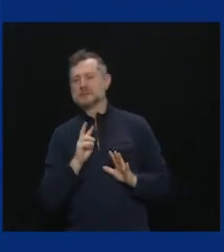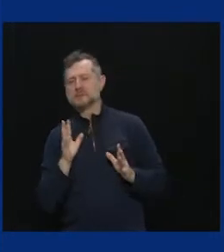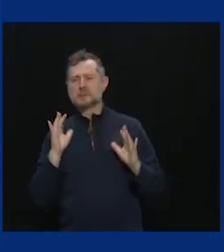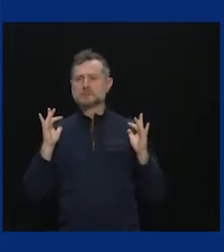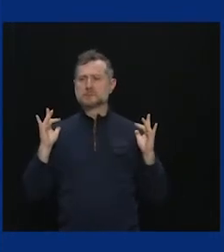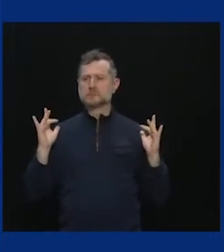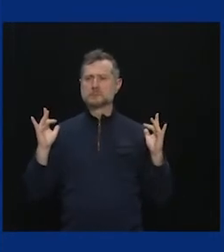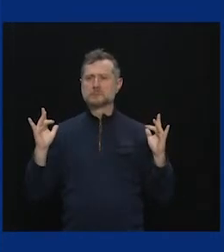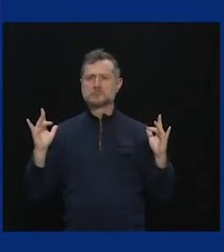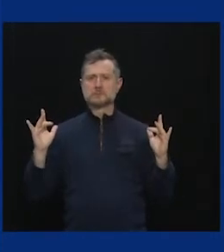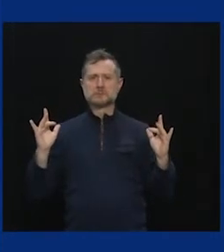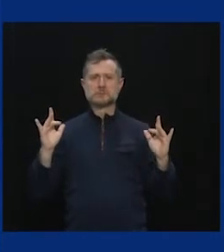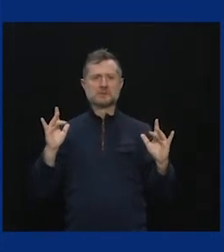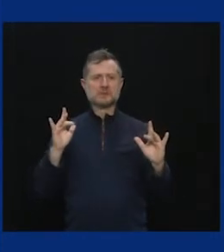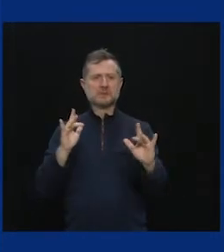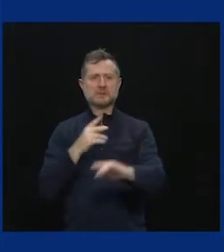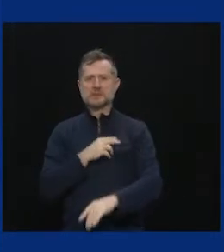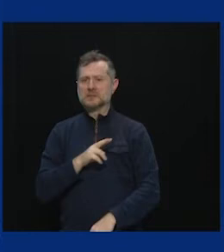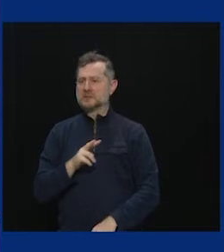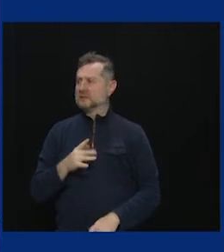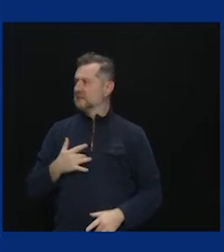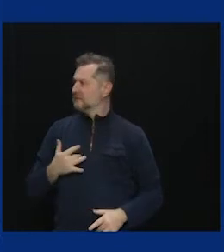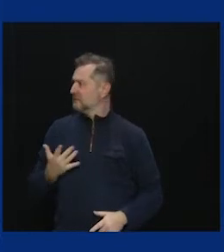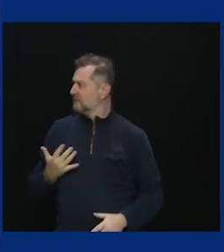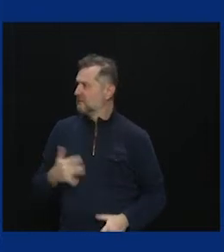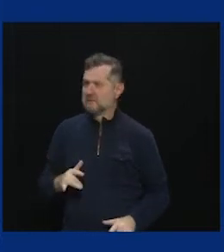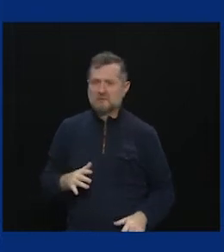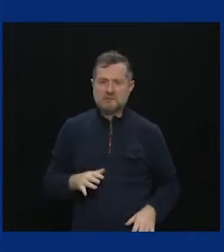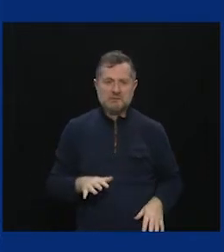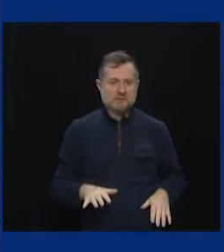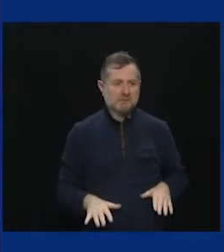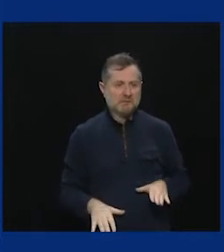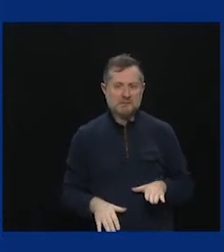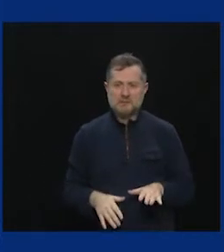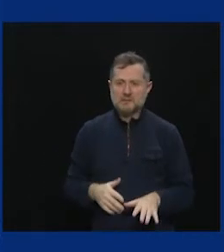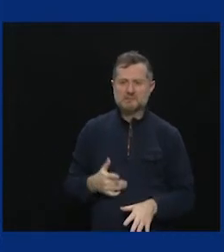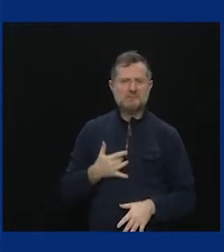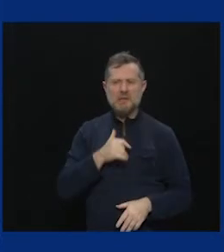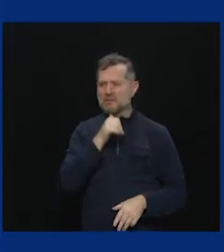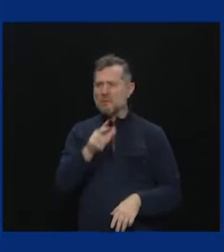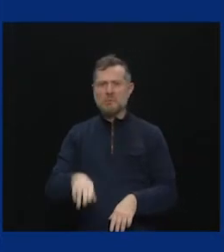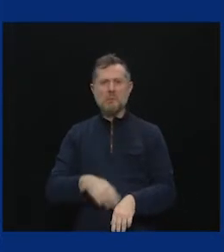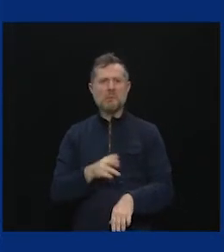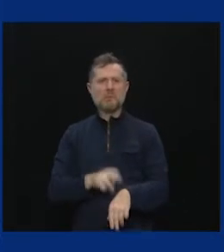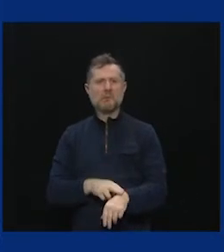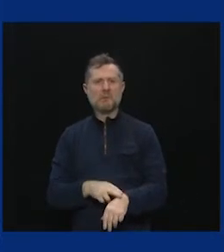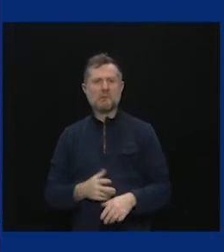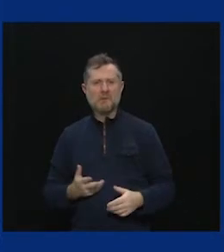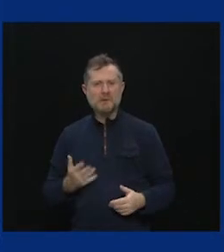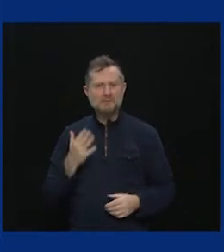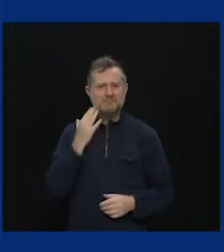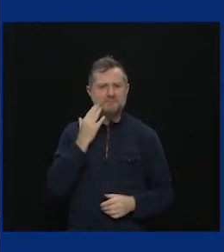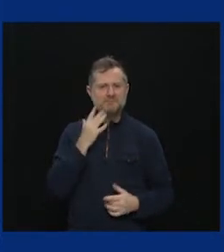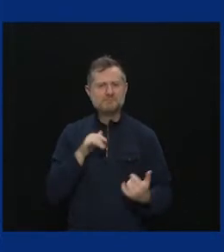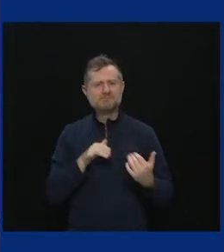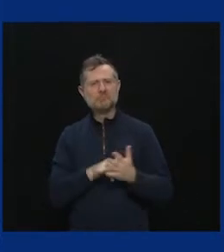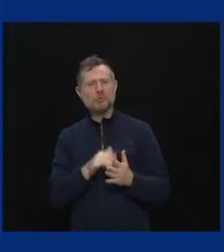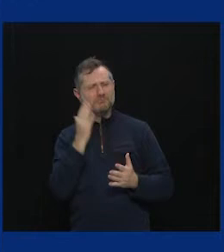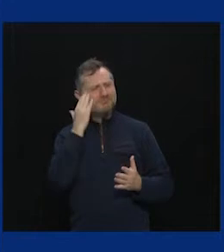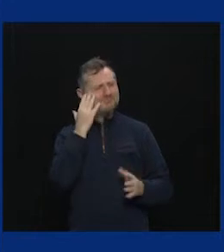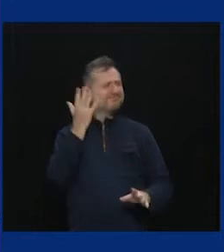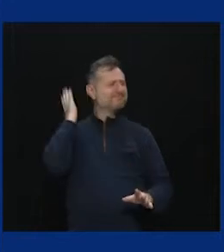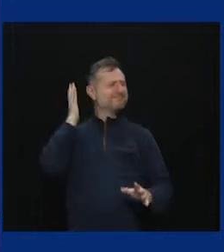It's so desolate, it's so deserted, it's so unnatural. And not only did we have that experience, but you started seeing